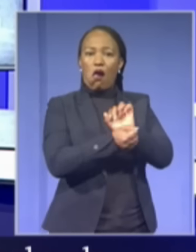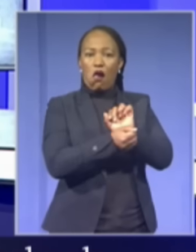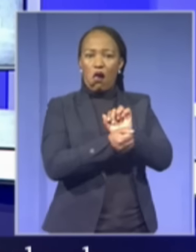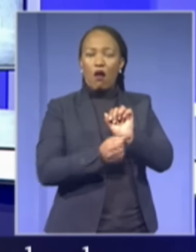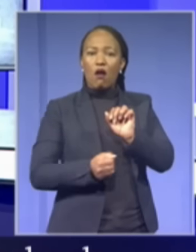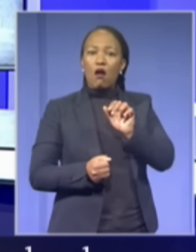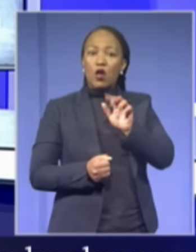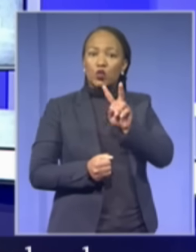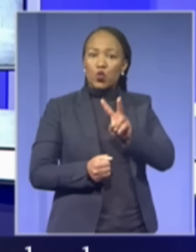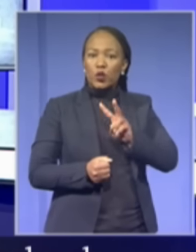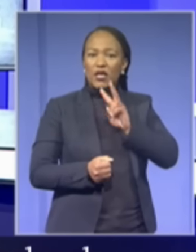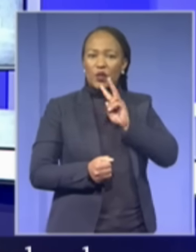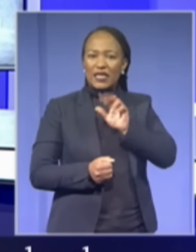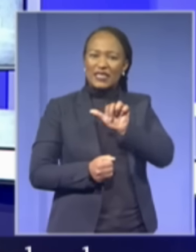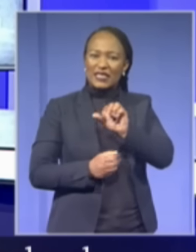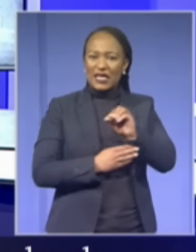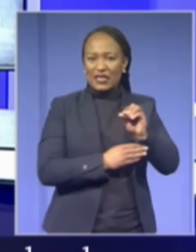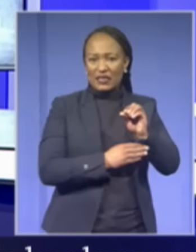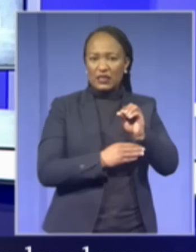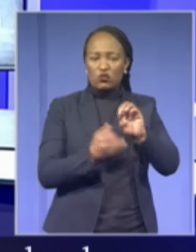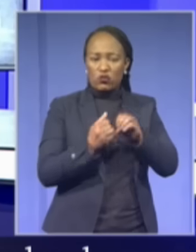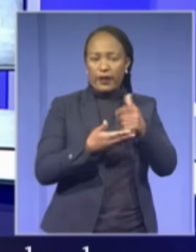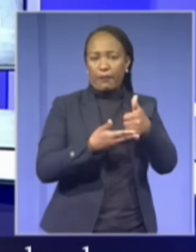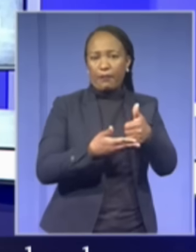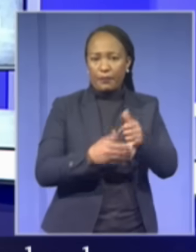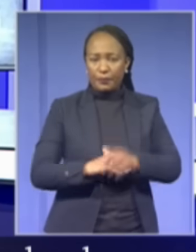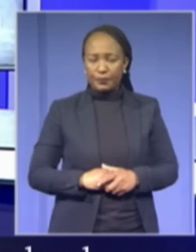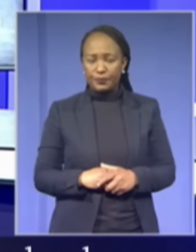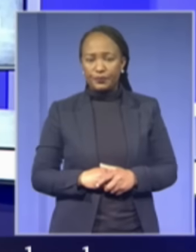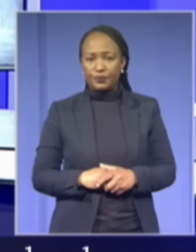feta 2,600 go leka go thuša.